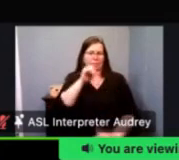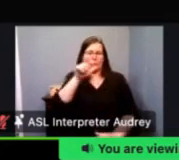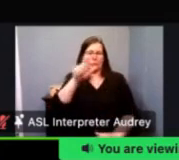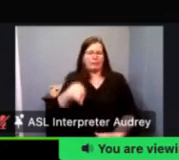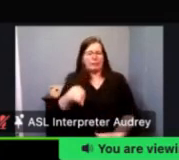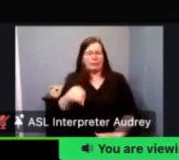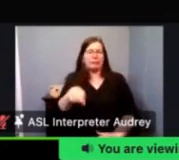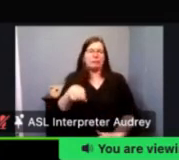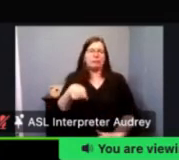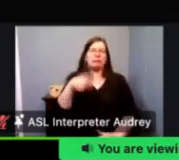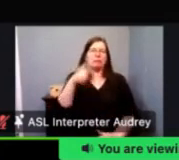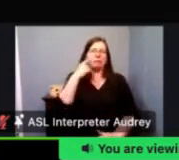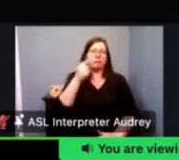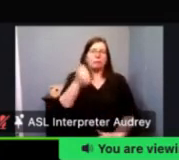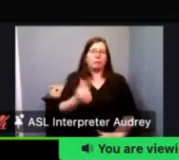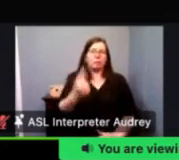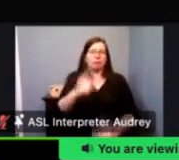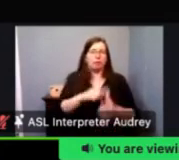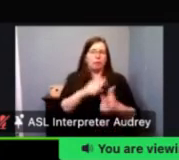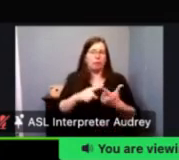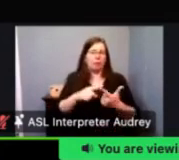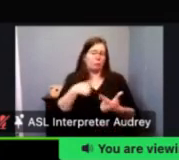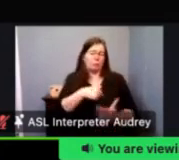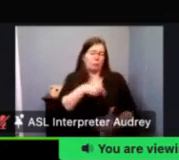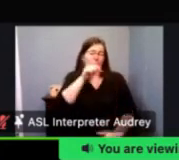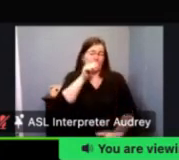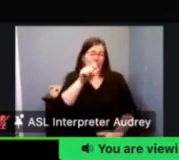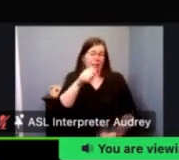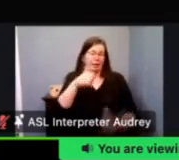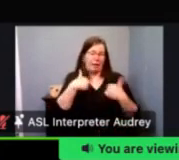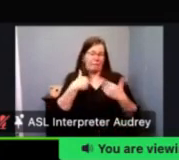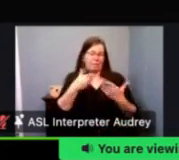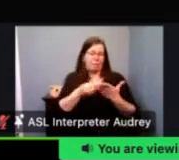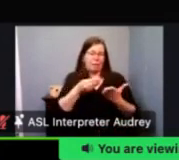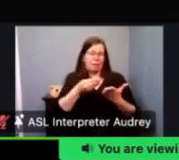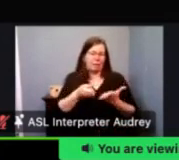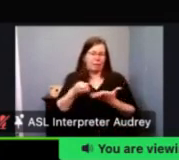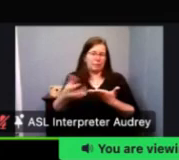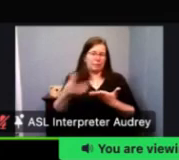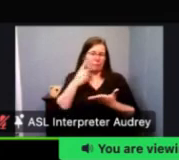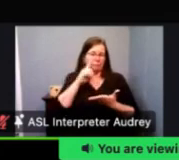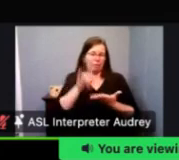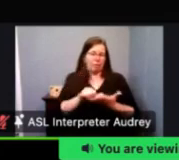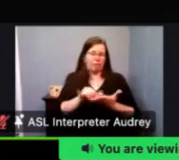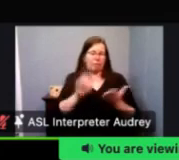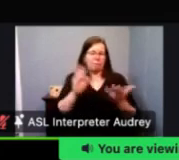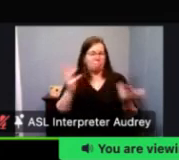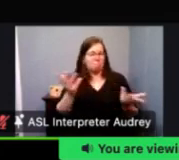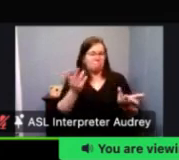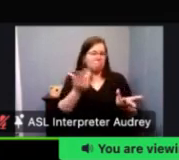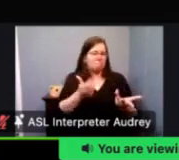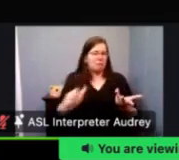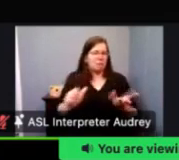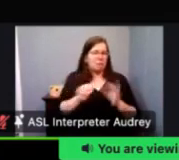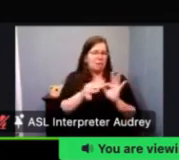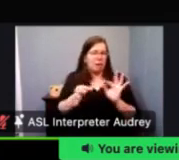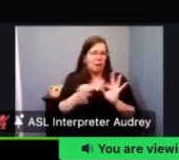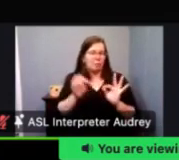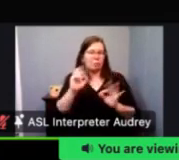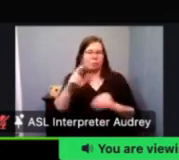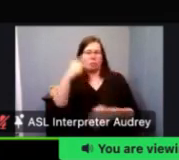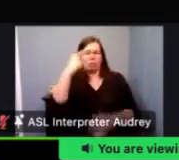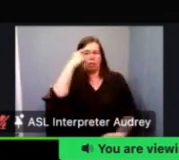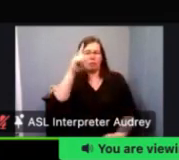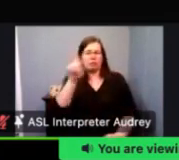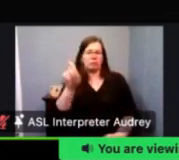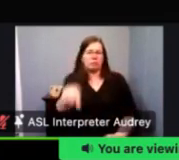that anyone who's attending is going to need, we don't really have the funds to spend on that. So anyone have comments or thoughts about that?